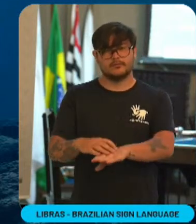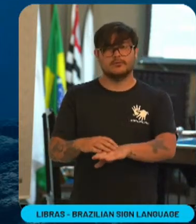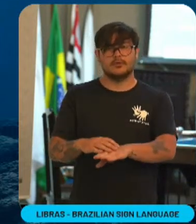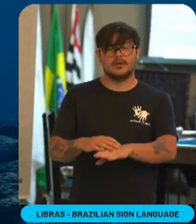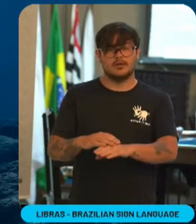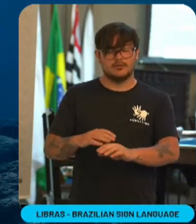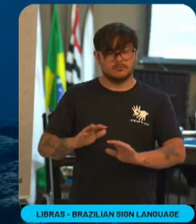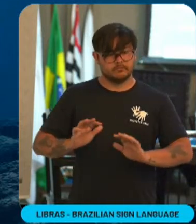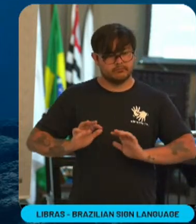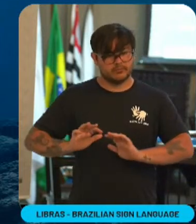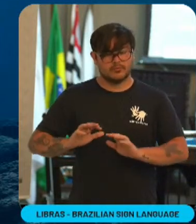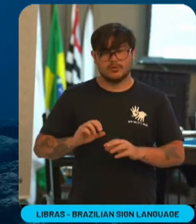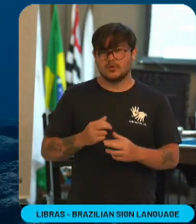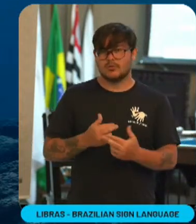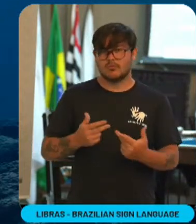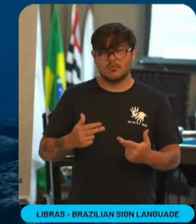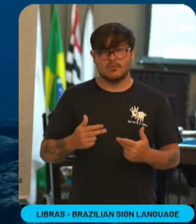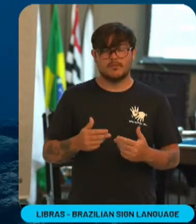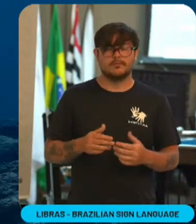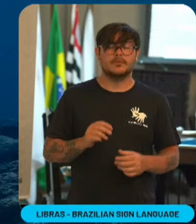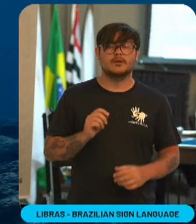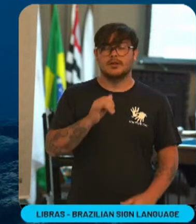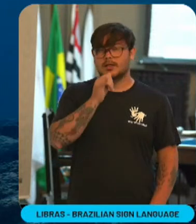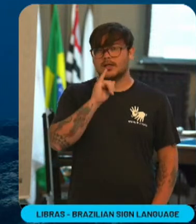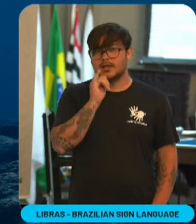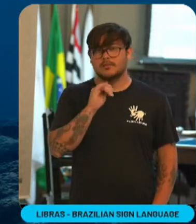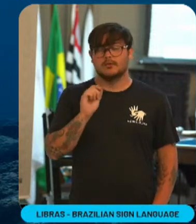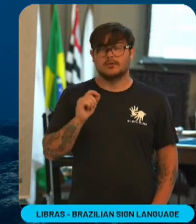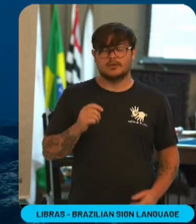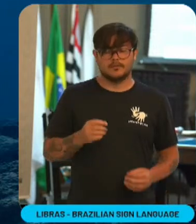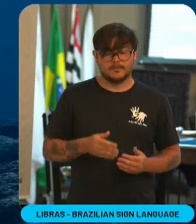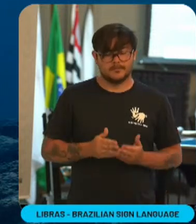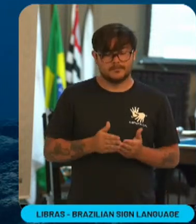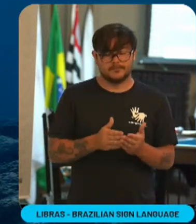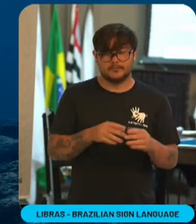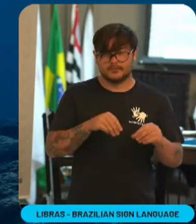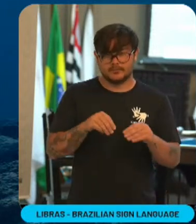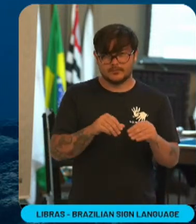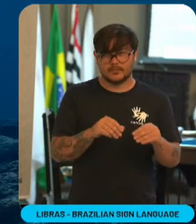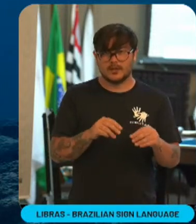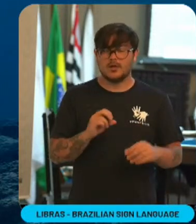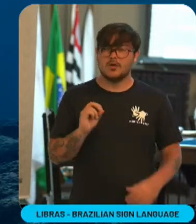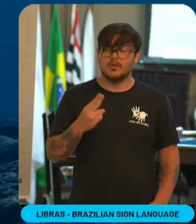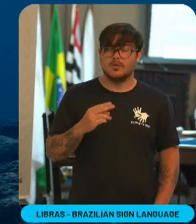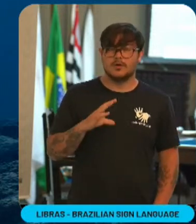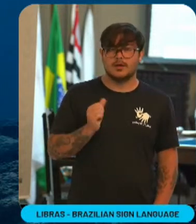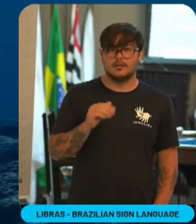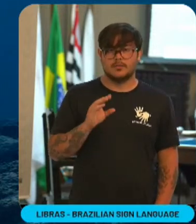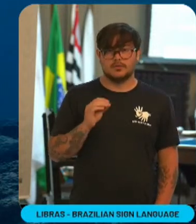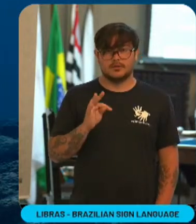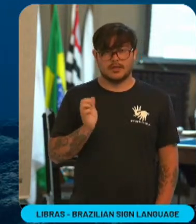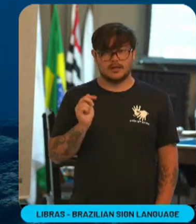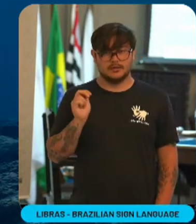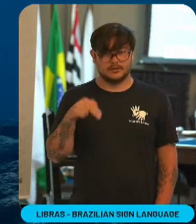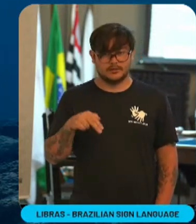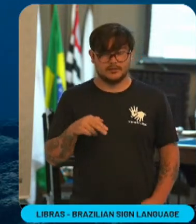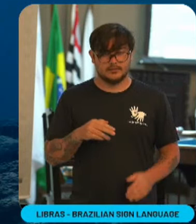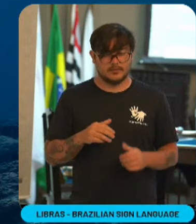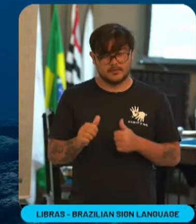transported by a wagon and a set of boats, or